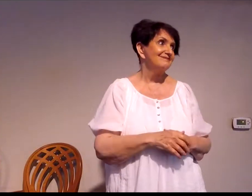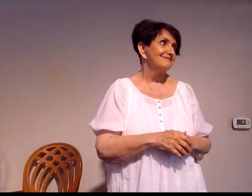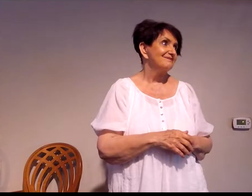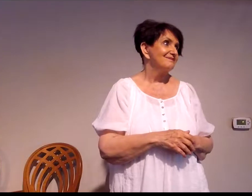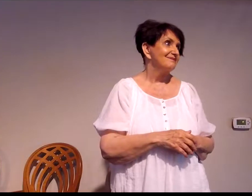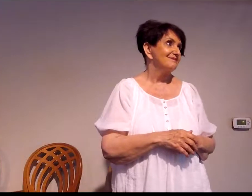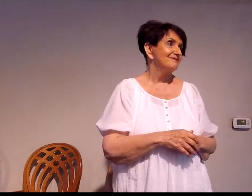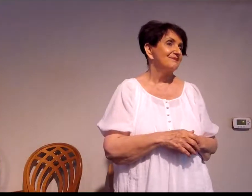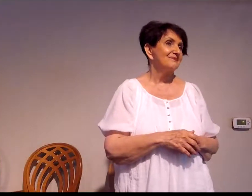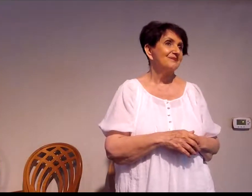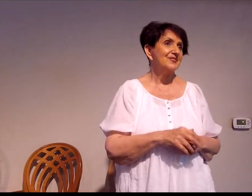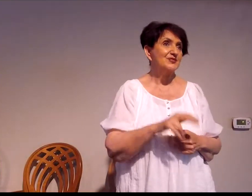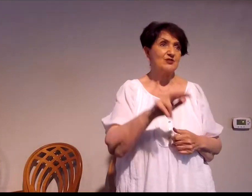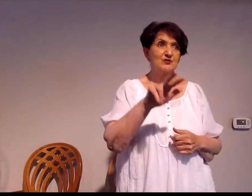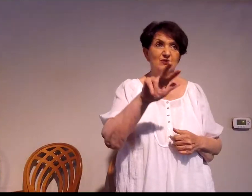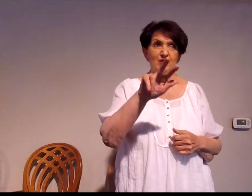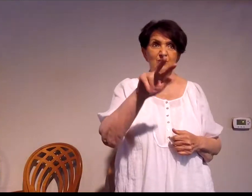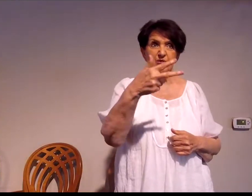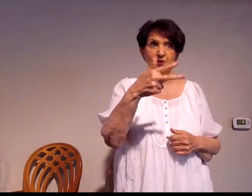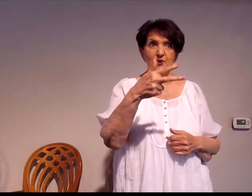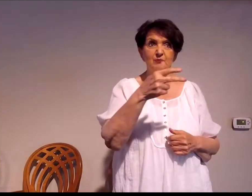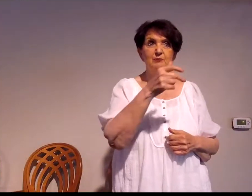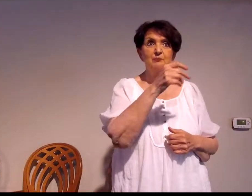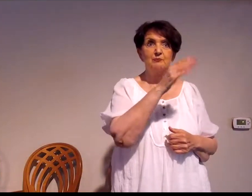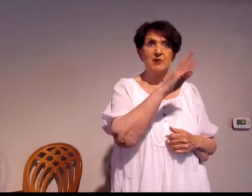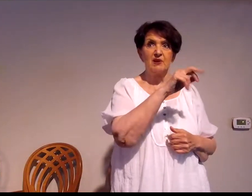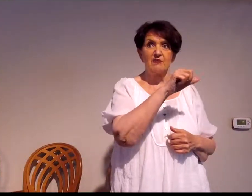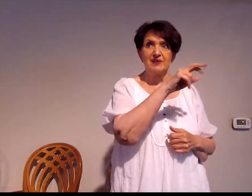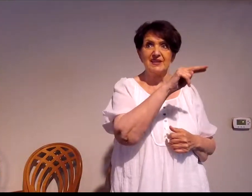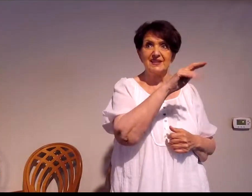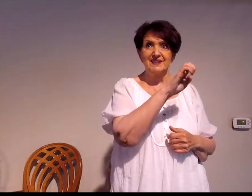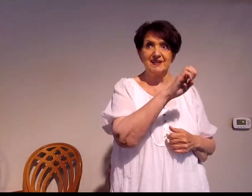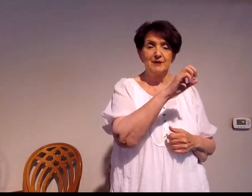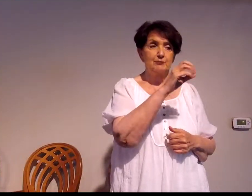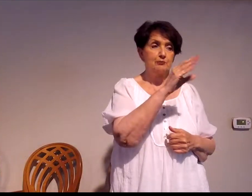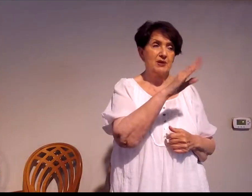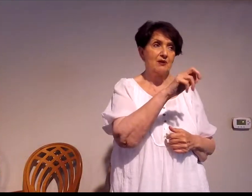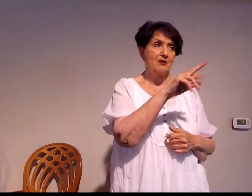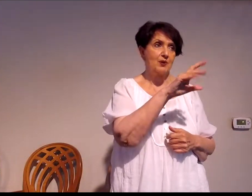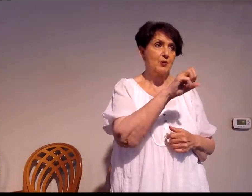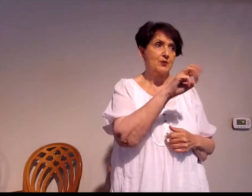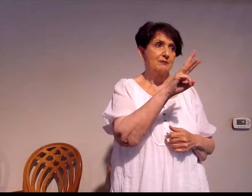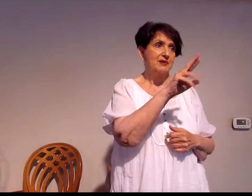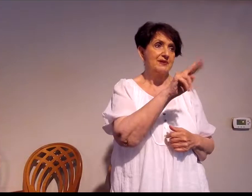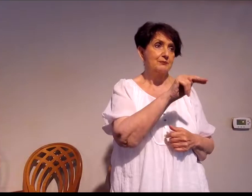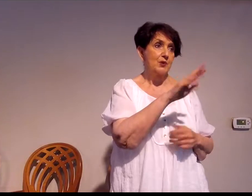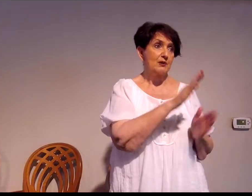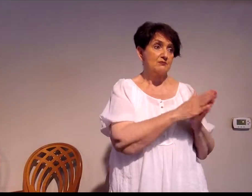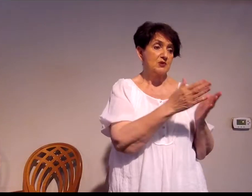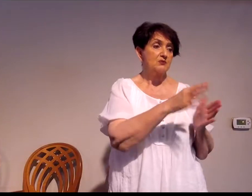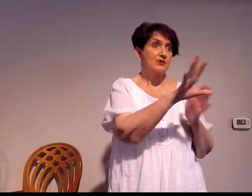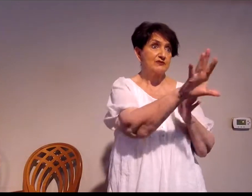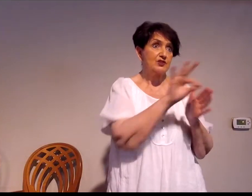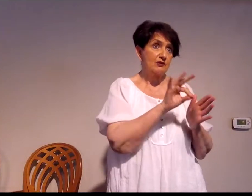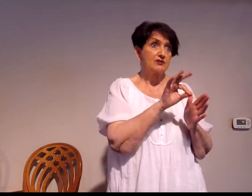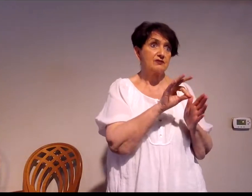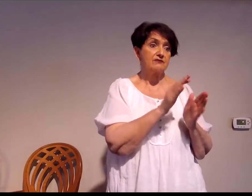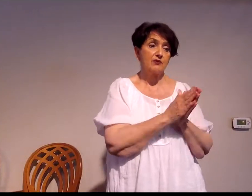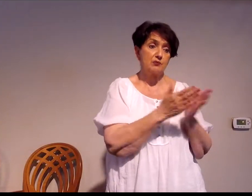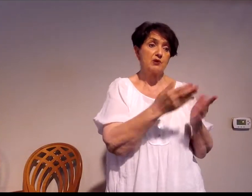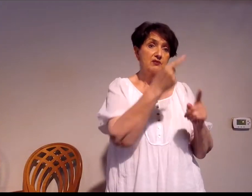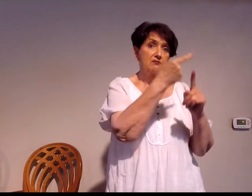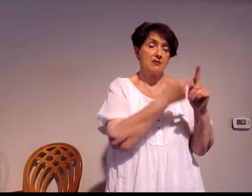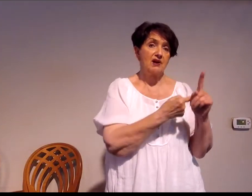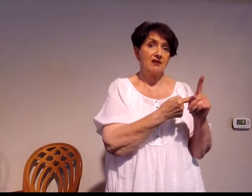and this is the third Brene Brown book that we've chosen for our book of the month. There's powerful stuff. I would say this is